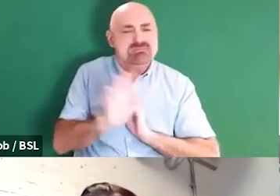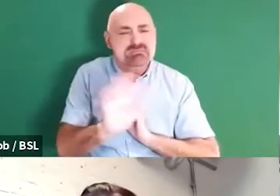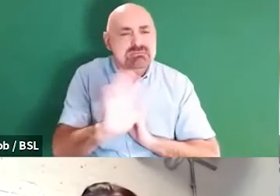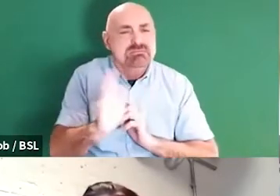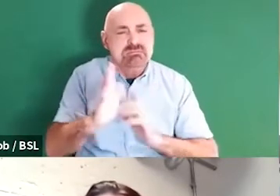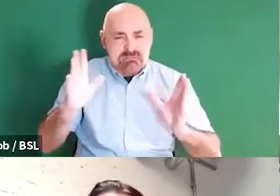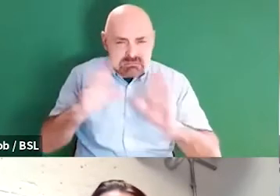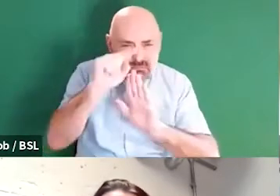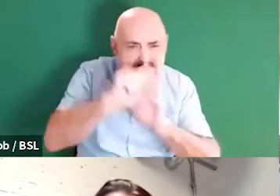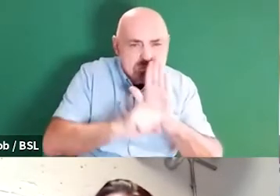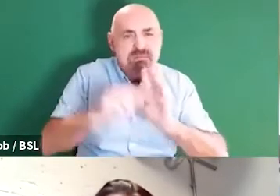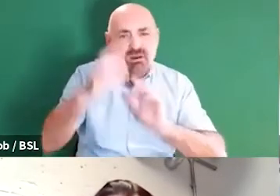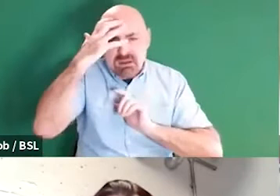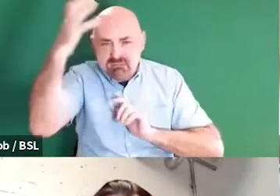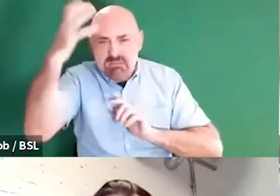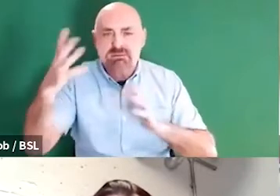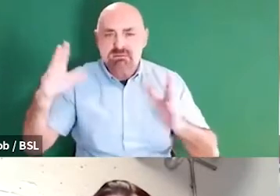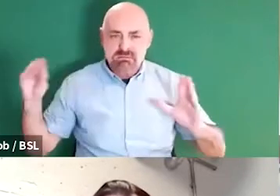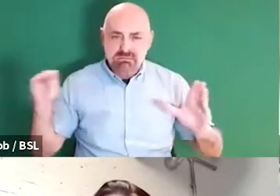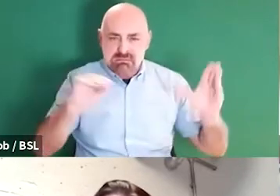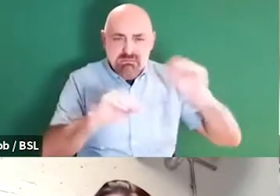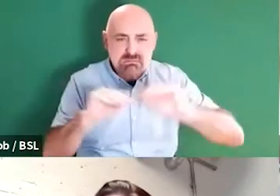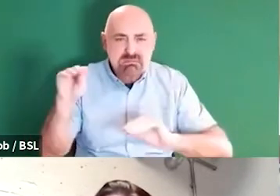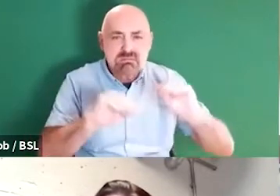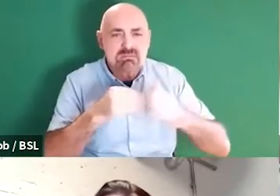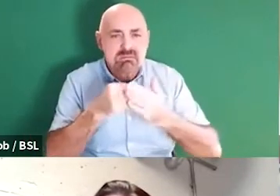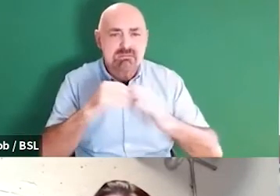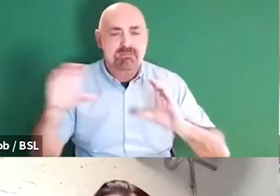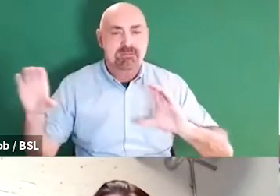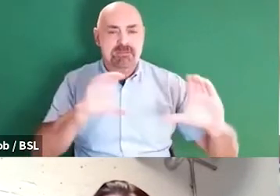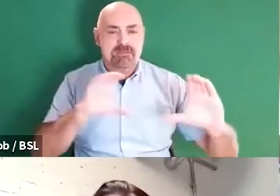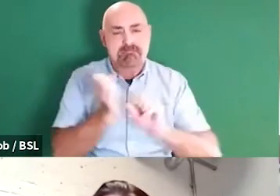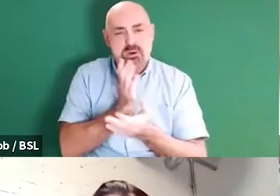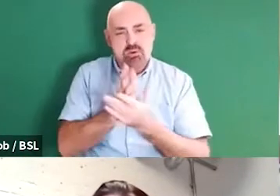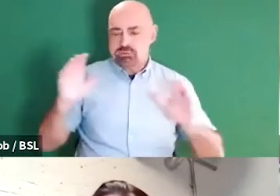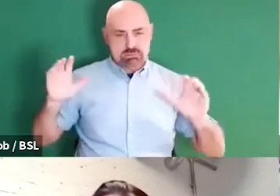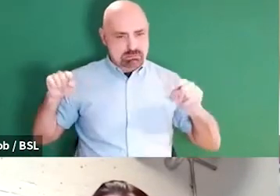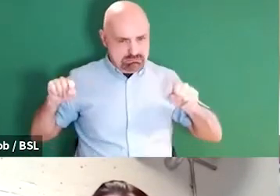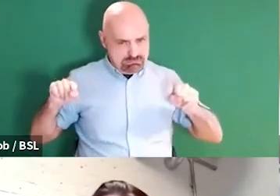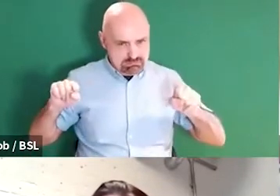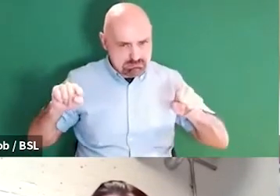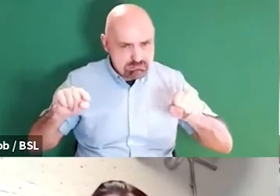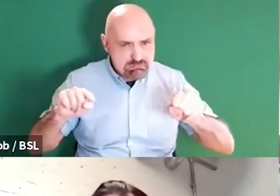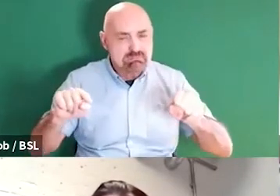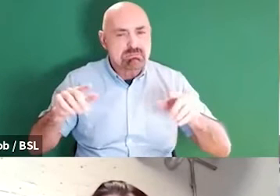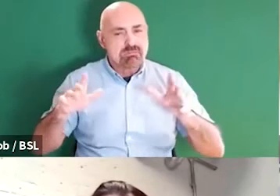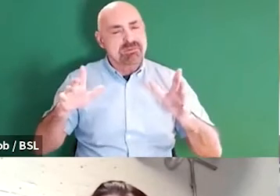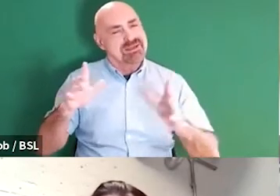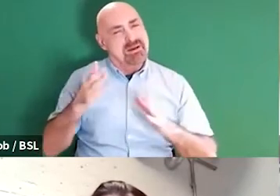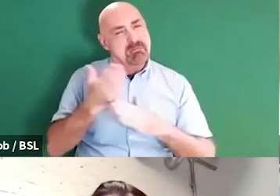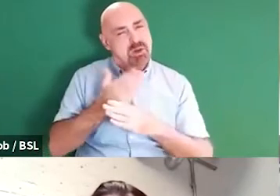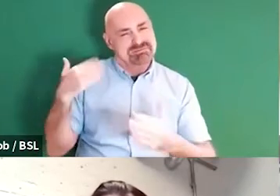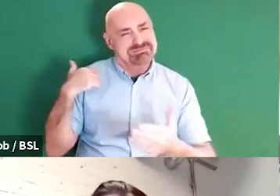governance, commissioning, and really tightening up those procedures. That has been, I think, a particular challenge for us.